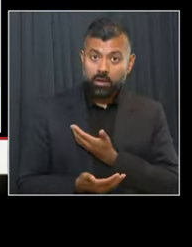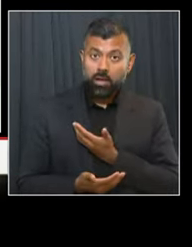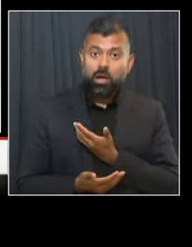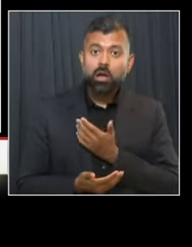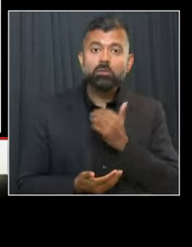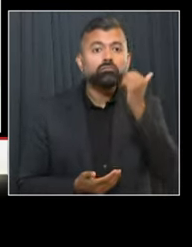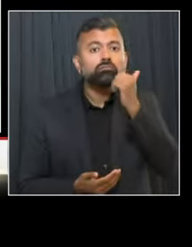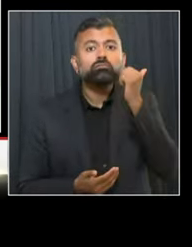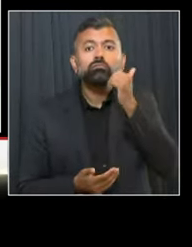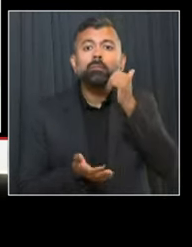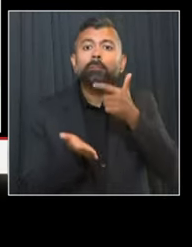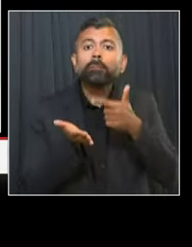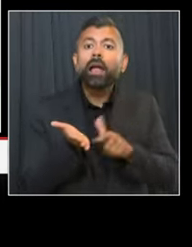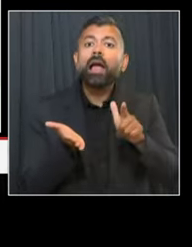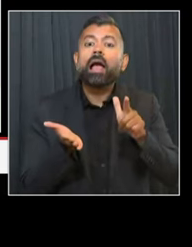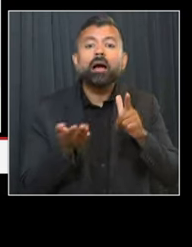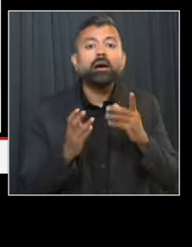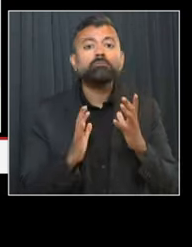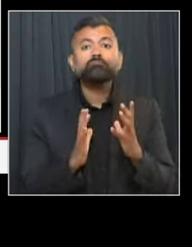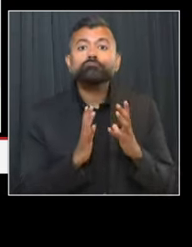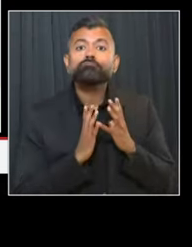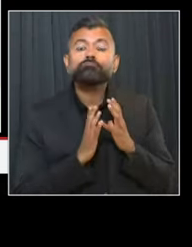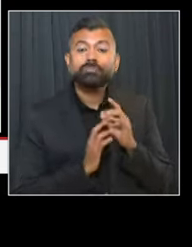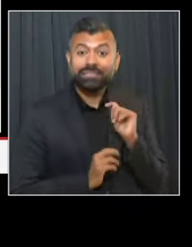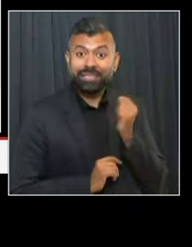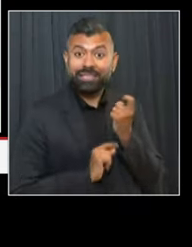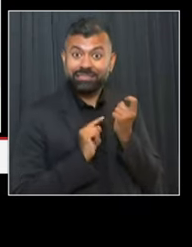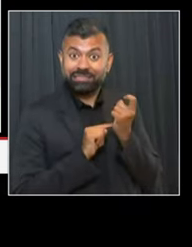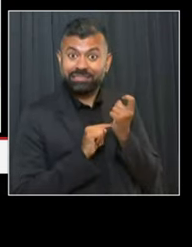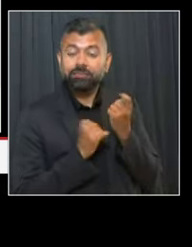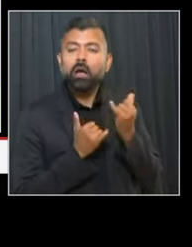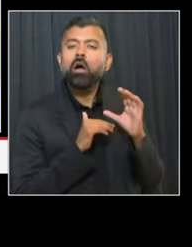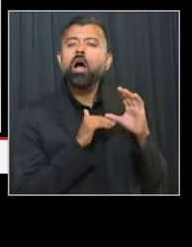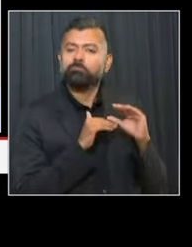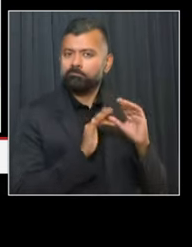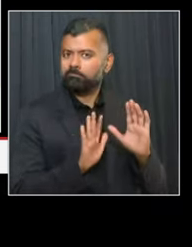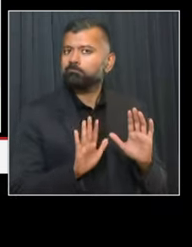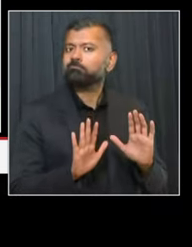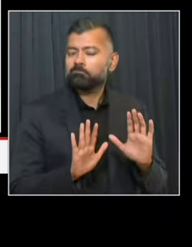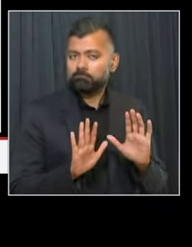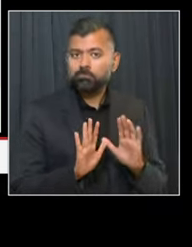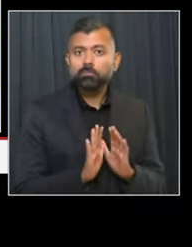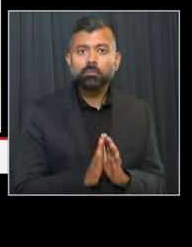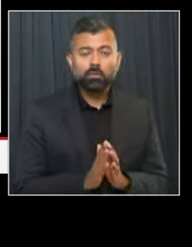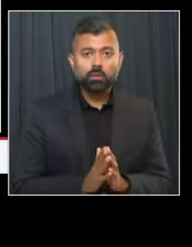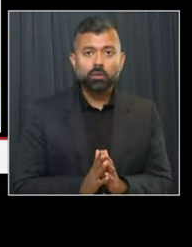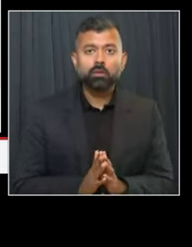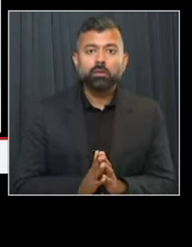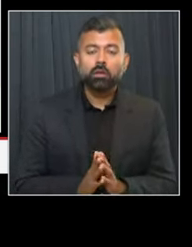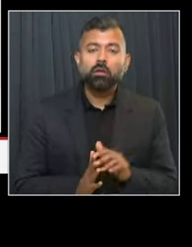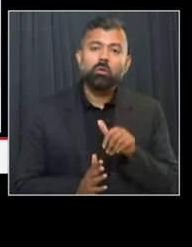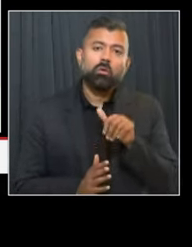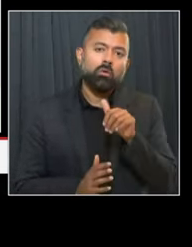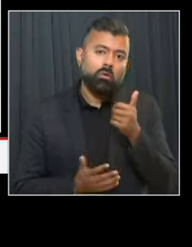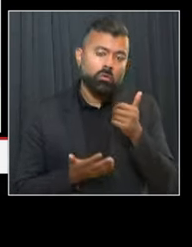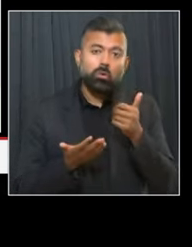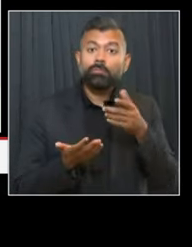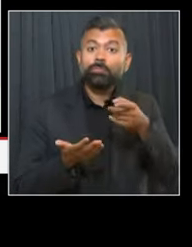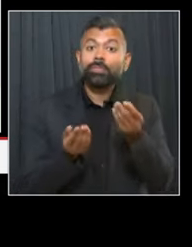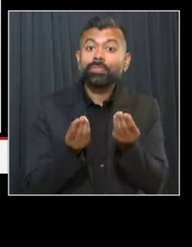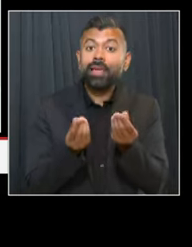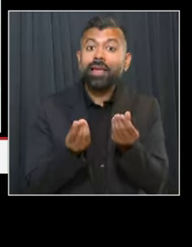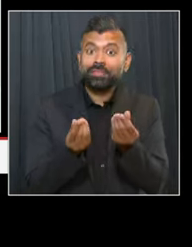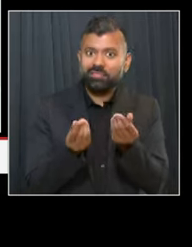to demonstrate where we need to go with that. We're putting vacant lots back to productive use with some policy